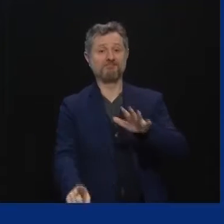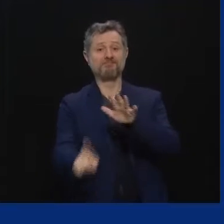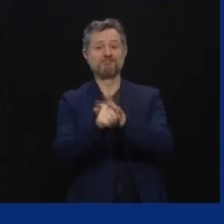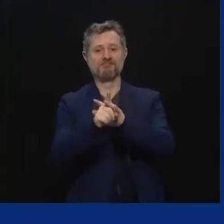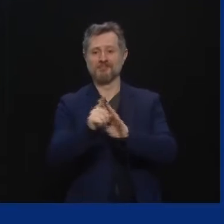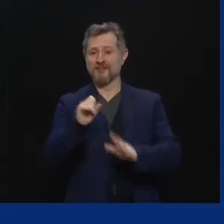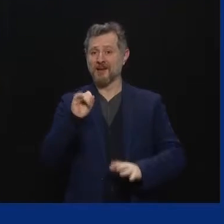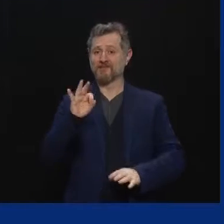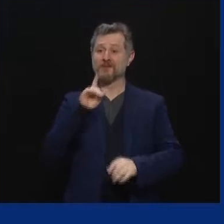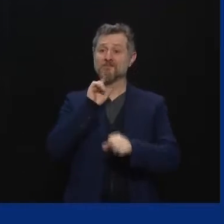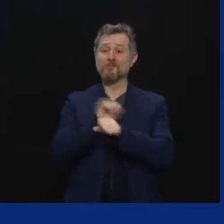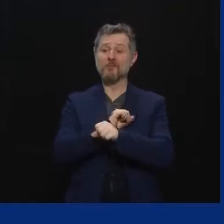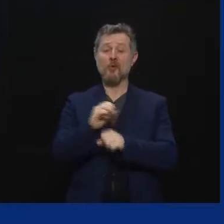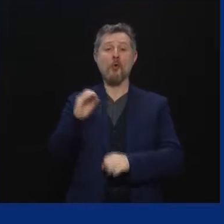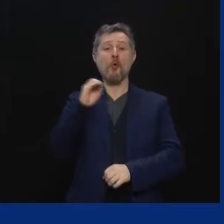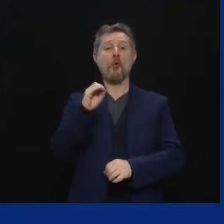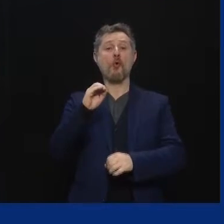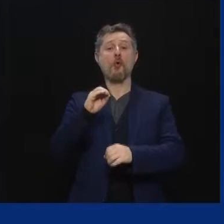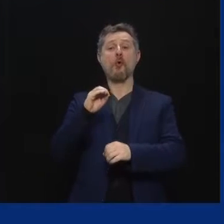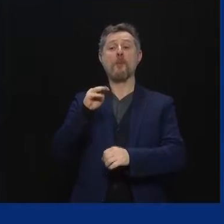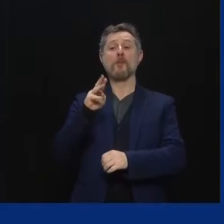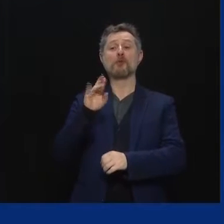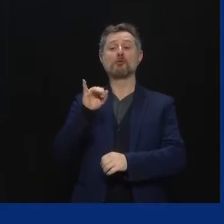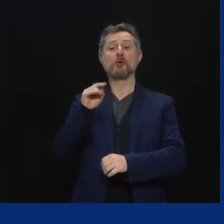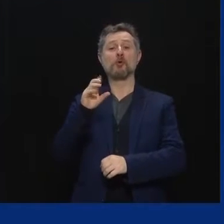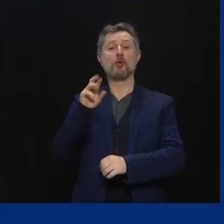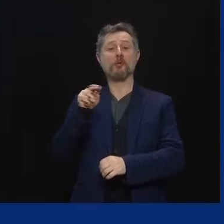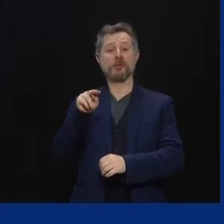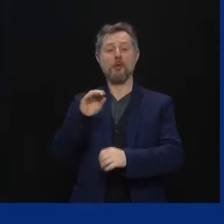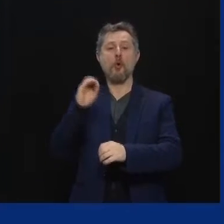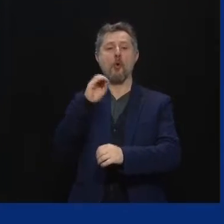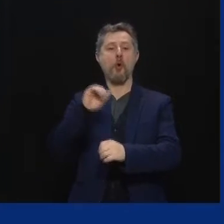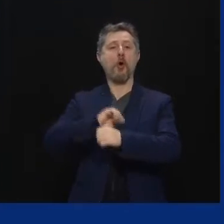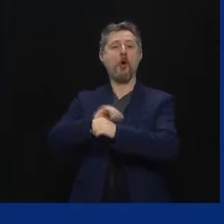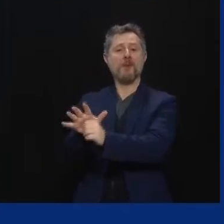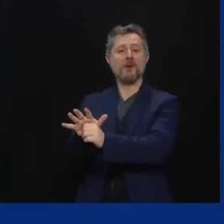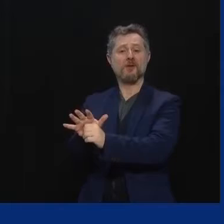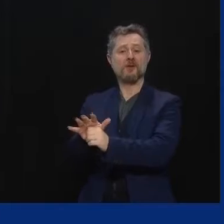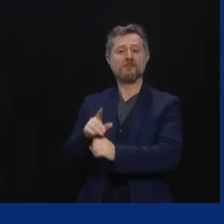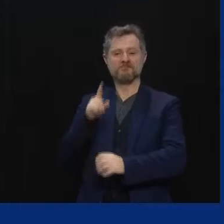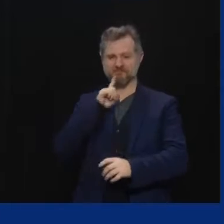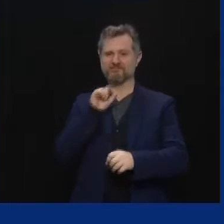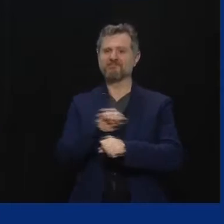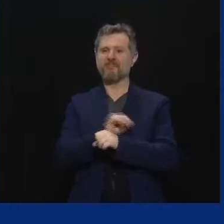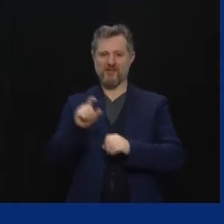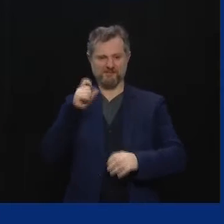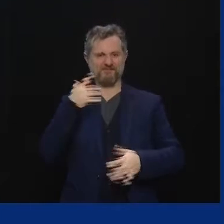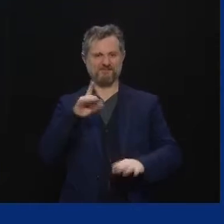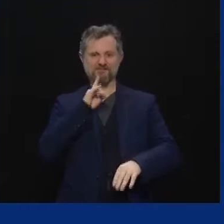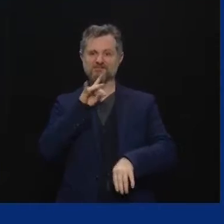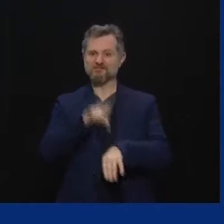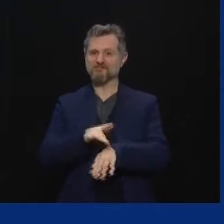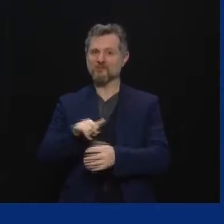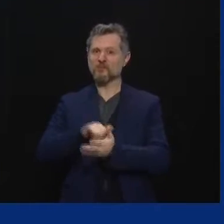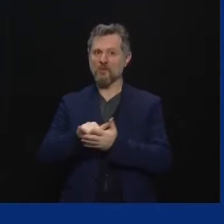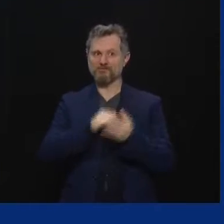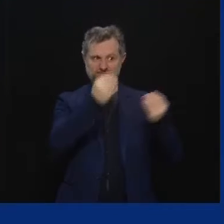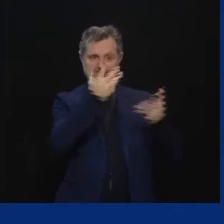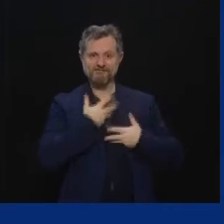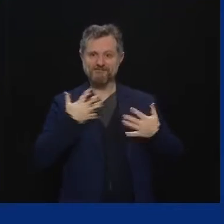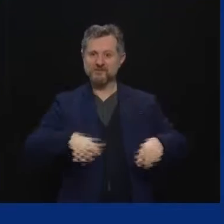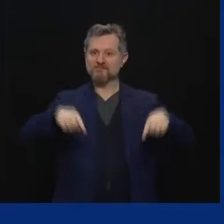York. And we believe it has. Just recently we learned from the Department of Health in Minnesota that one of their